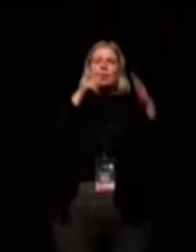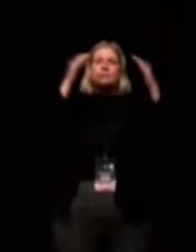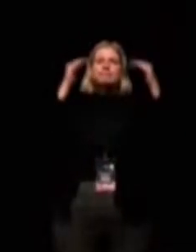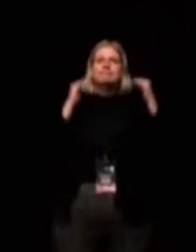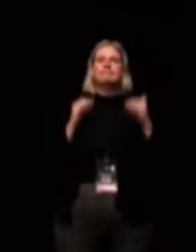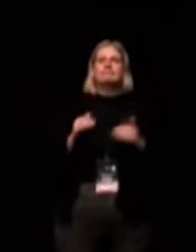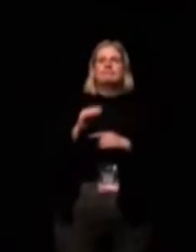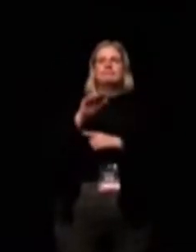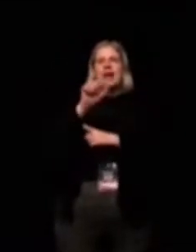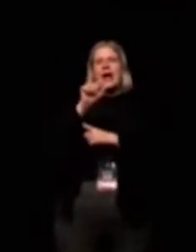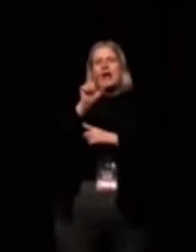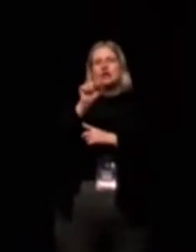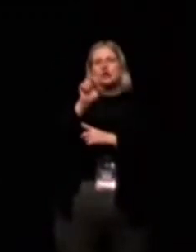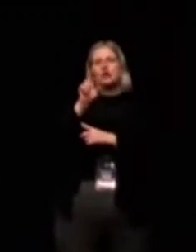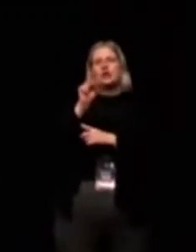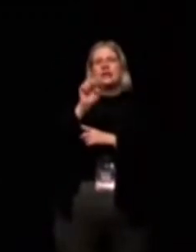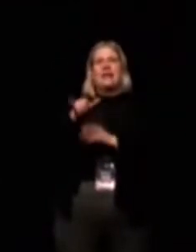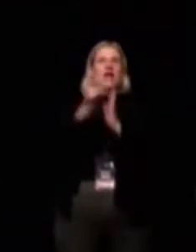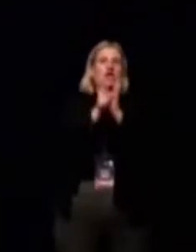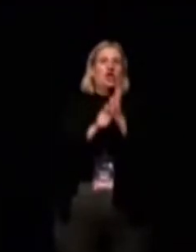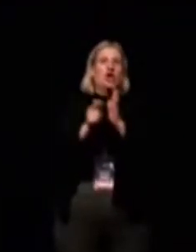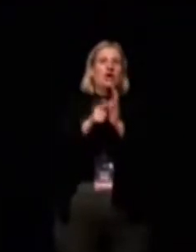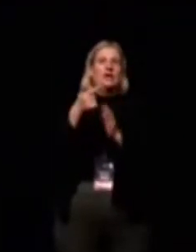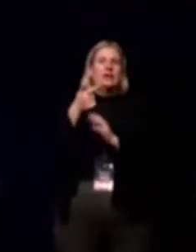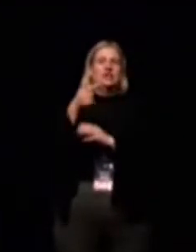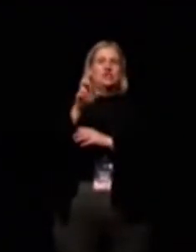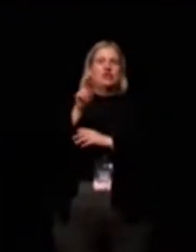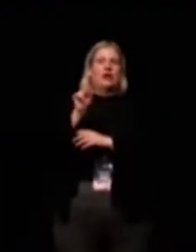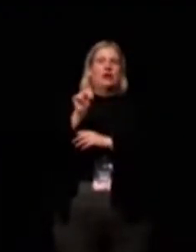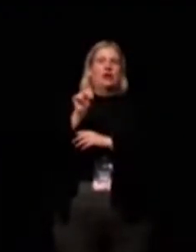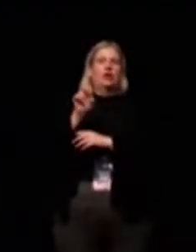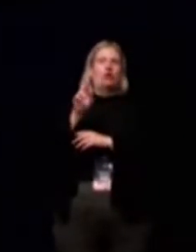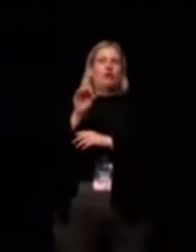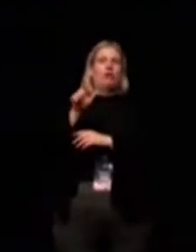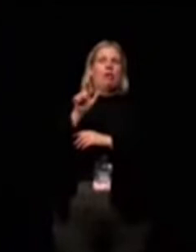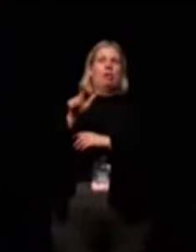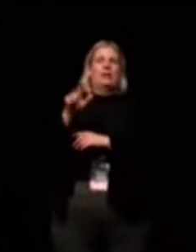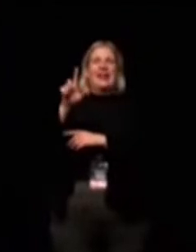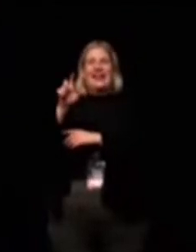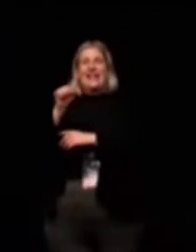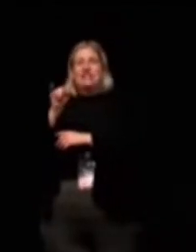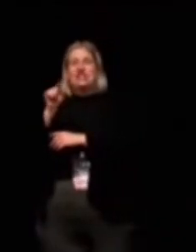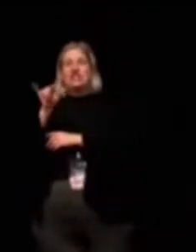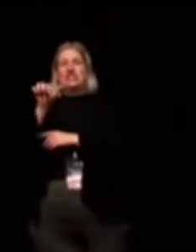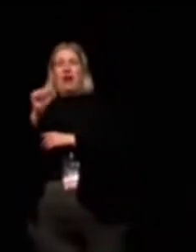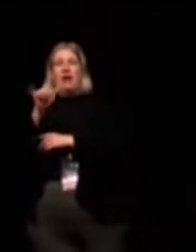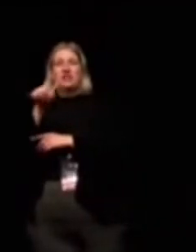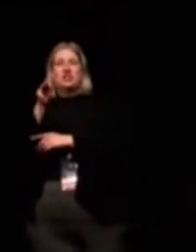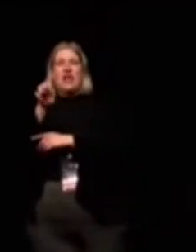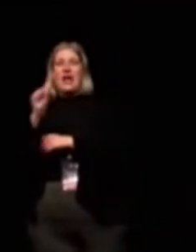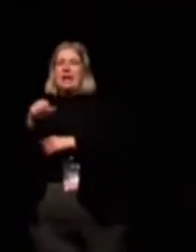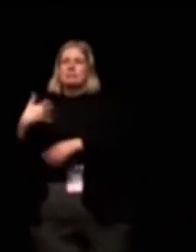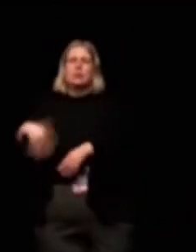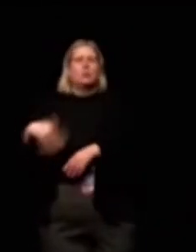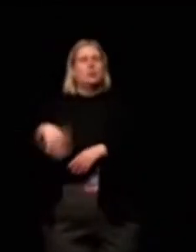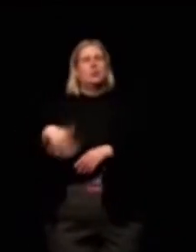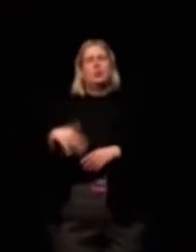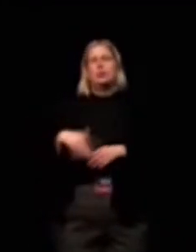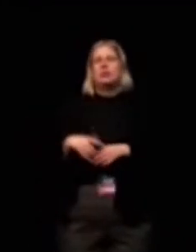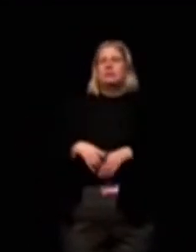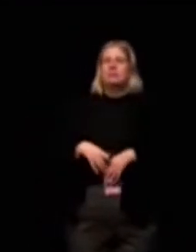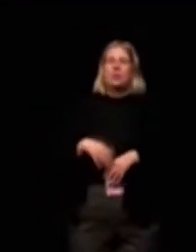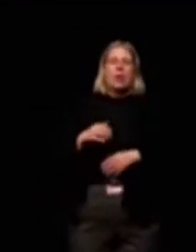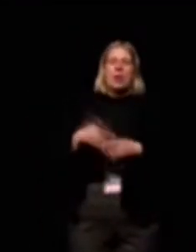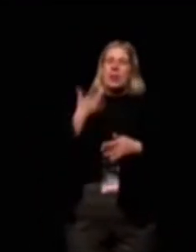Letitia James, what a tireless fighter she is. She is amazing. We are so blessed to have